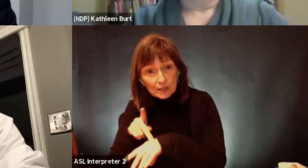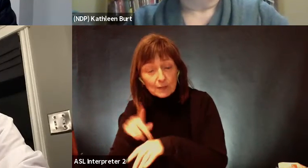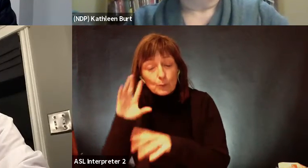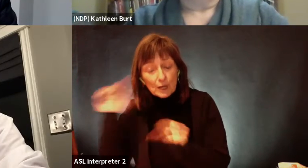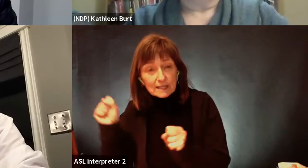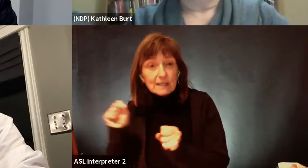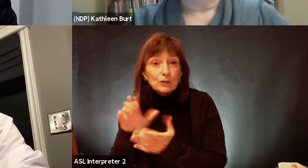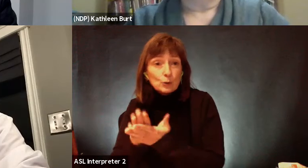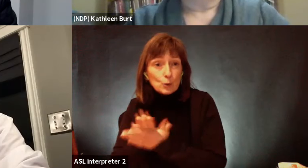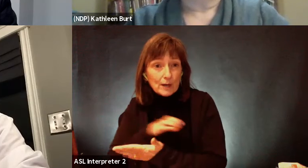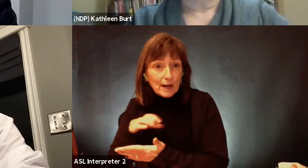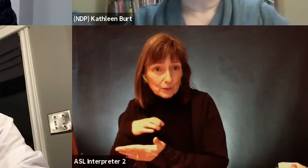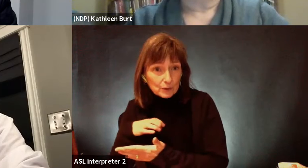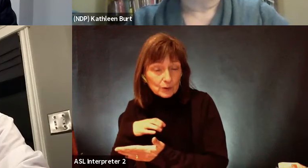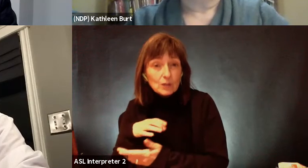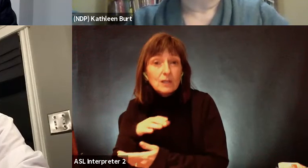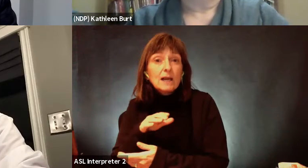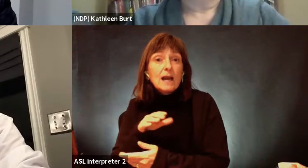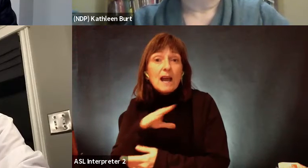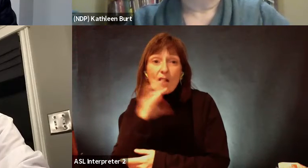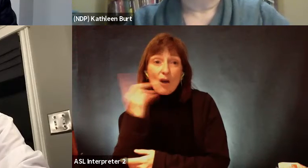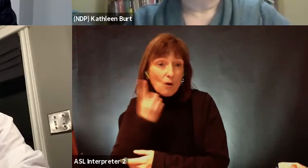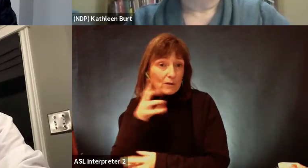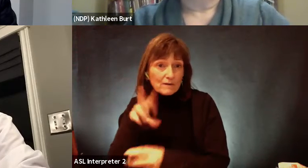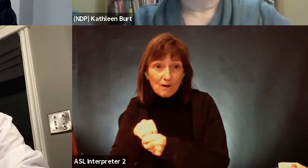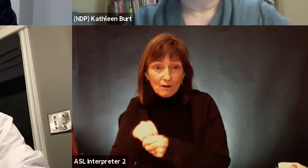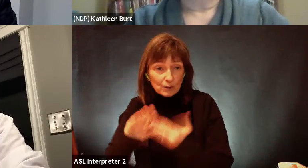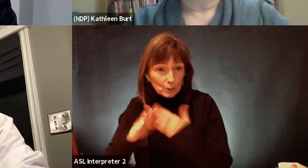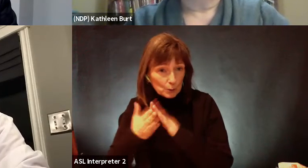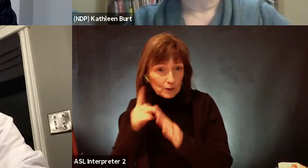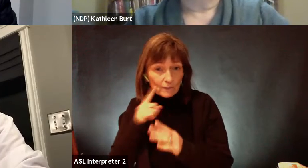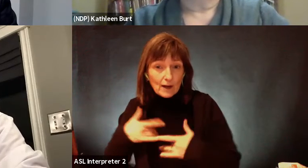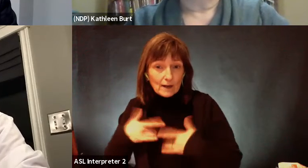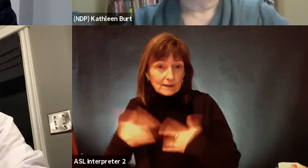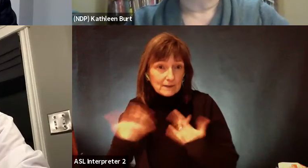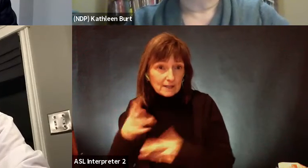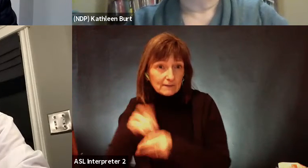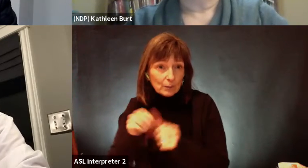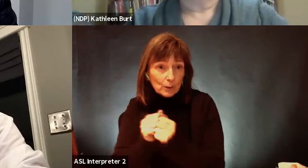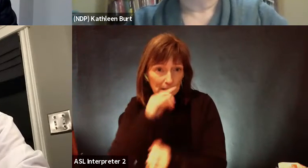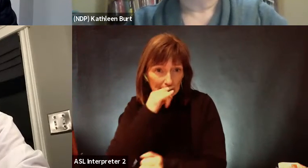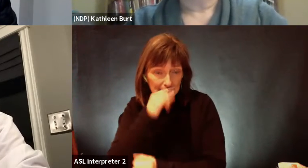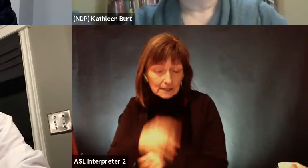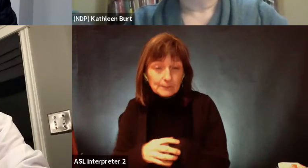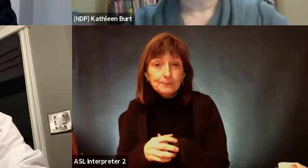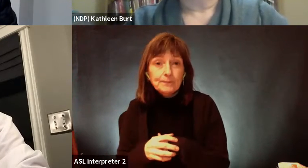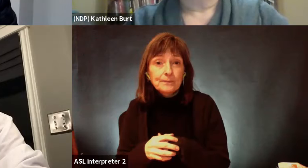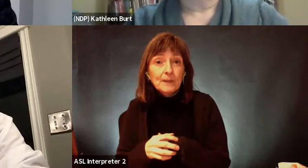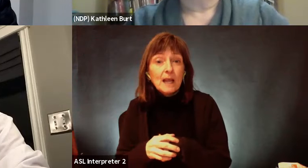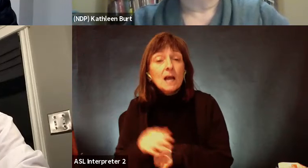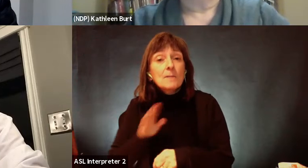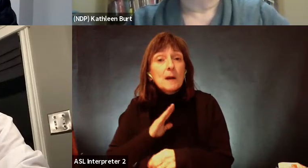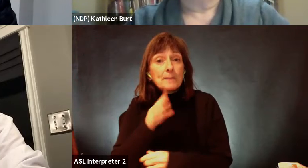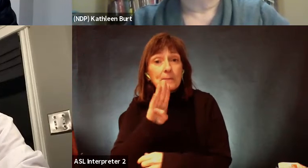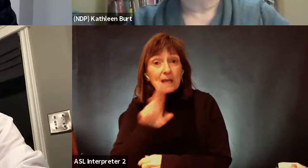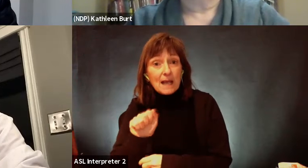participating and volunteering with my kids' activities in the community. From an education perspective, I have a Bachelor of Business Administration and